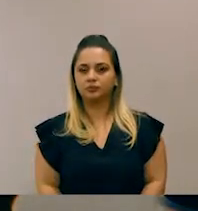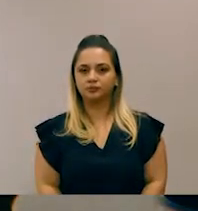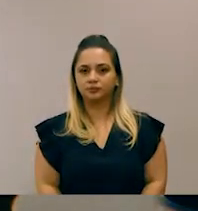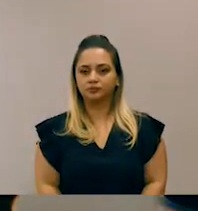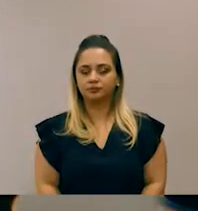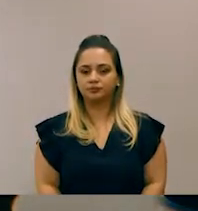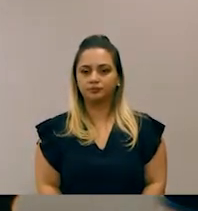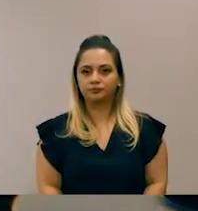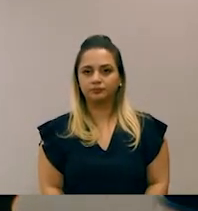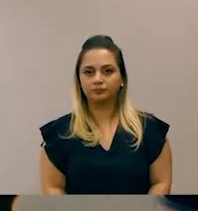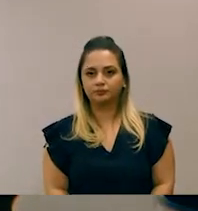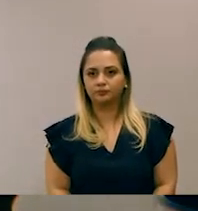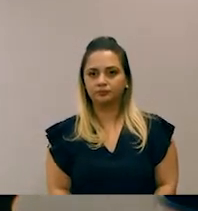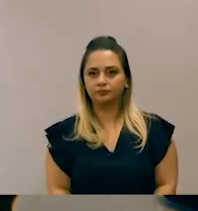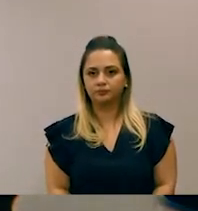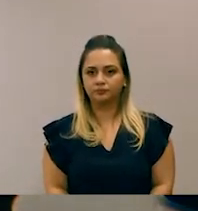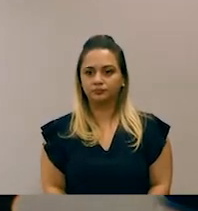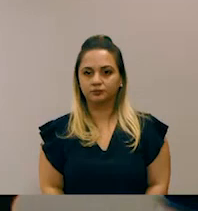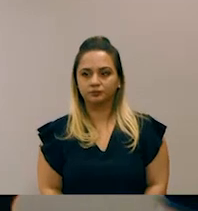some questions here.